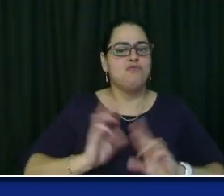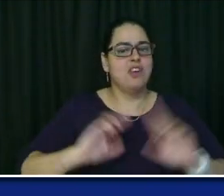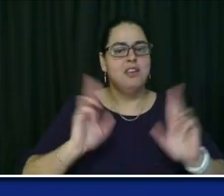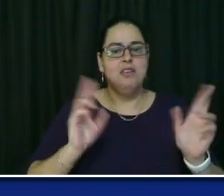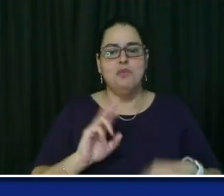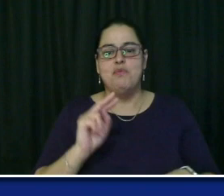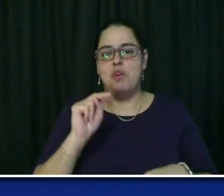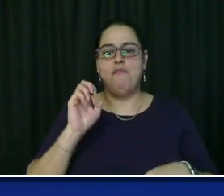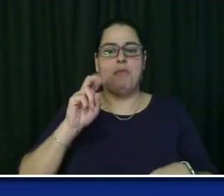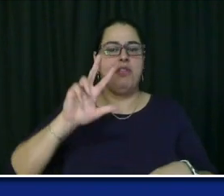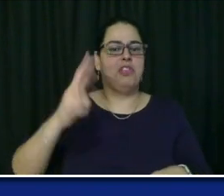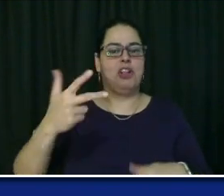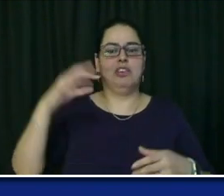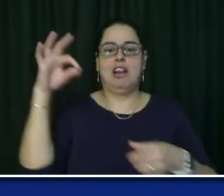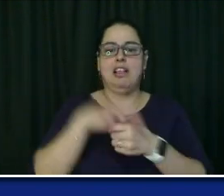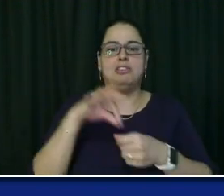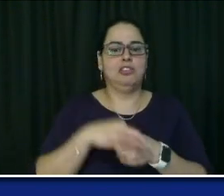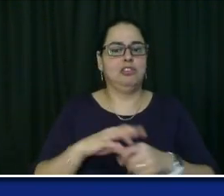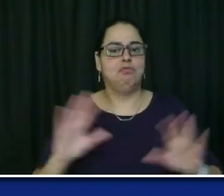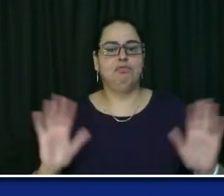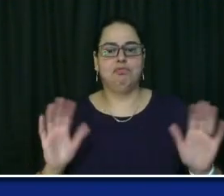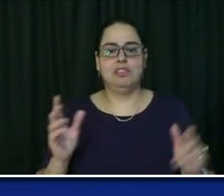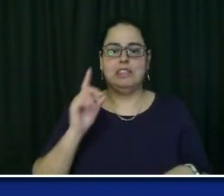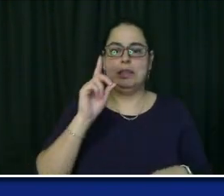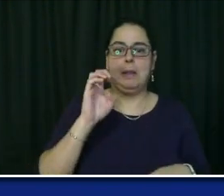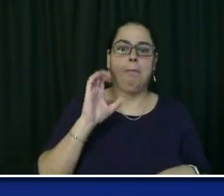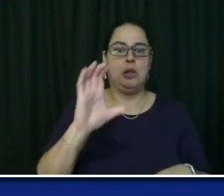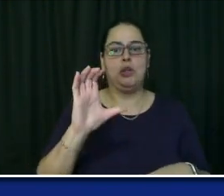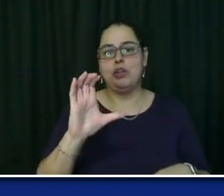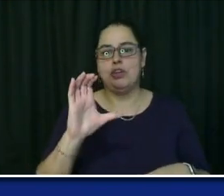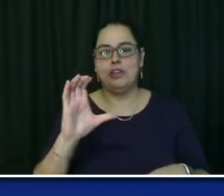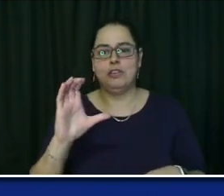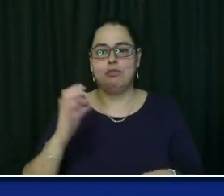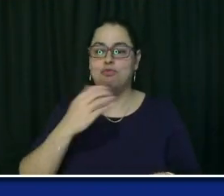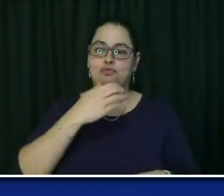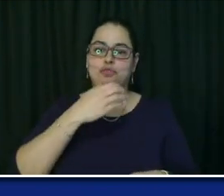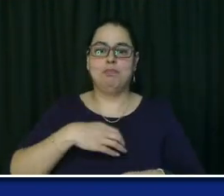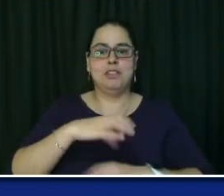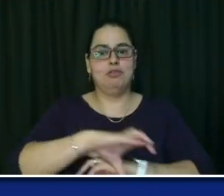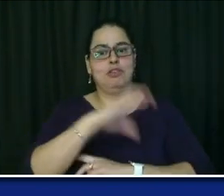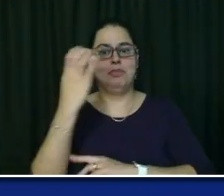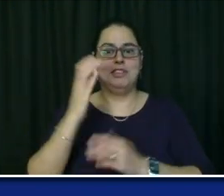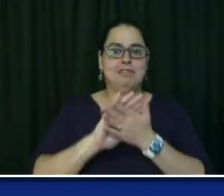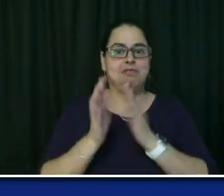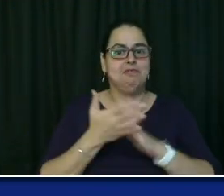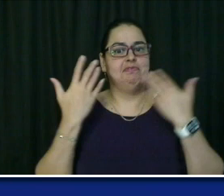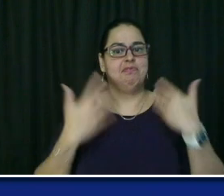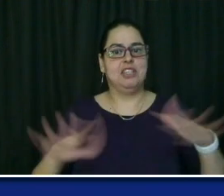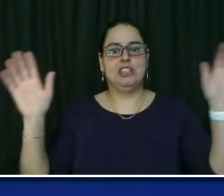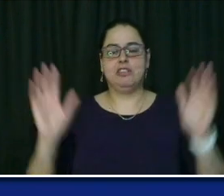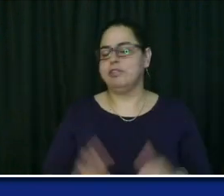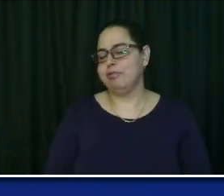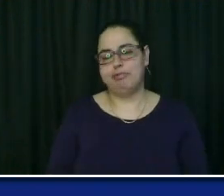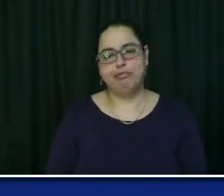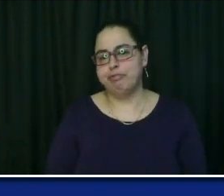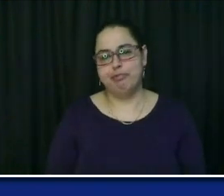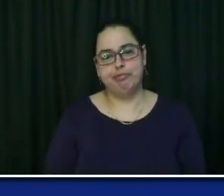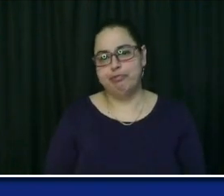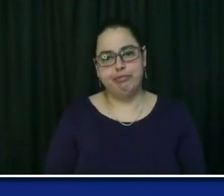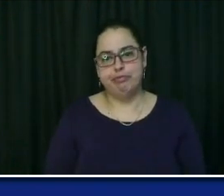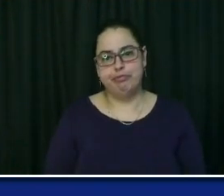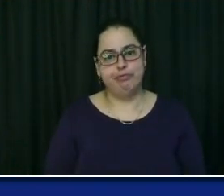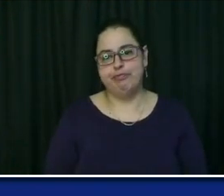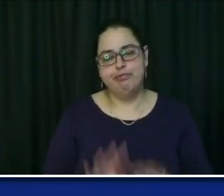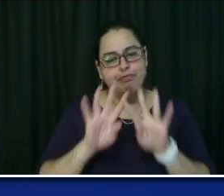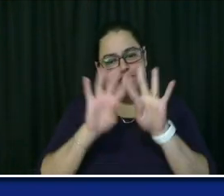through this. We'll be through this when we're through it, and we just deal with it every day. Okay. The second question also comes from David.